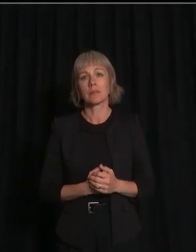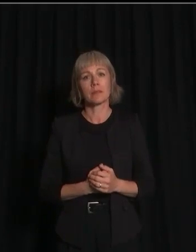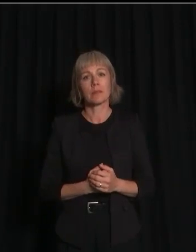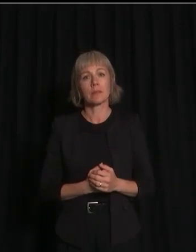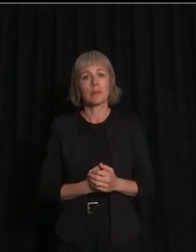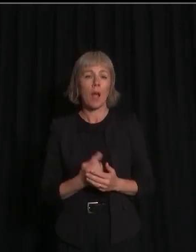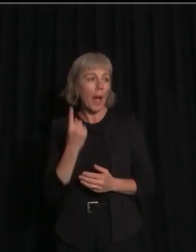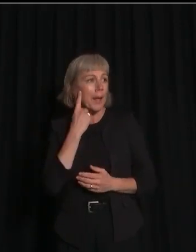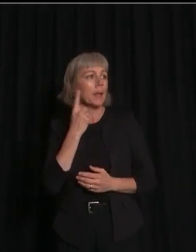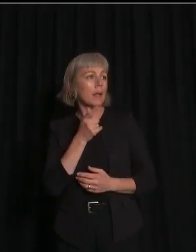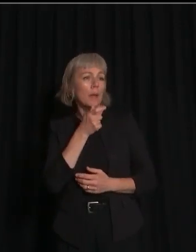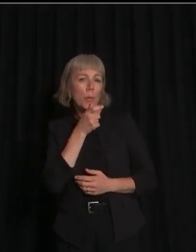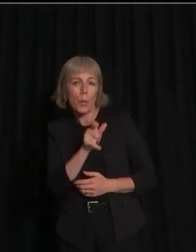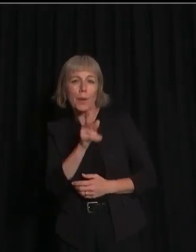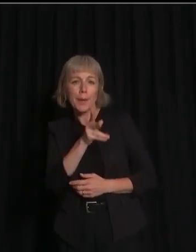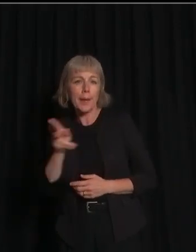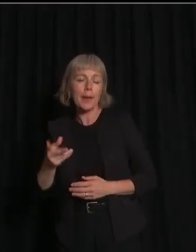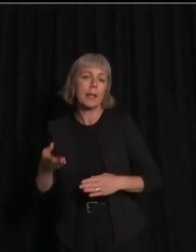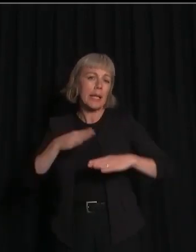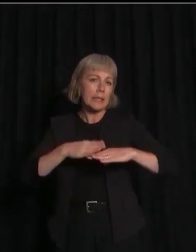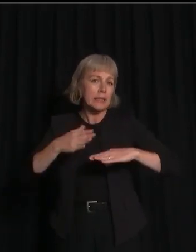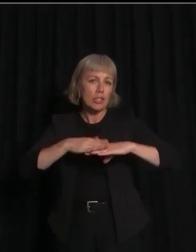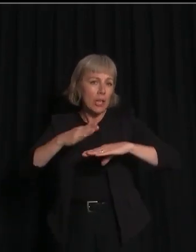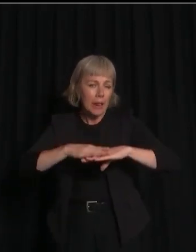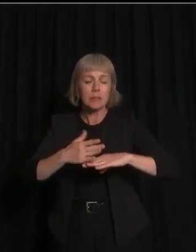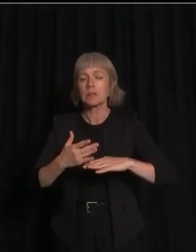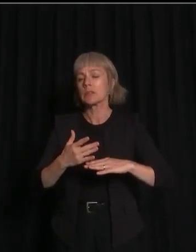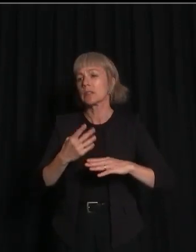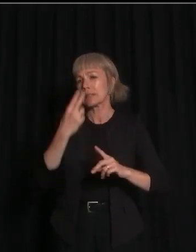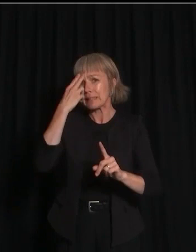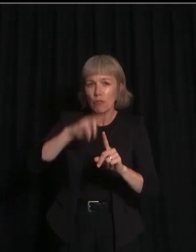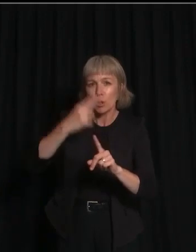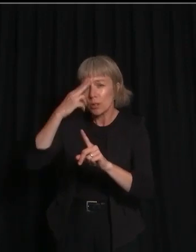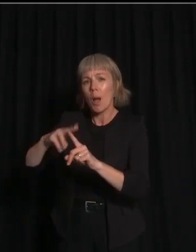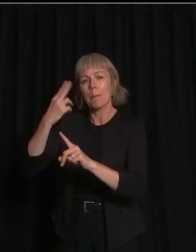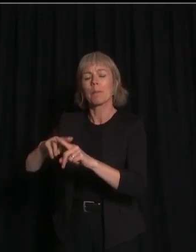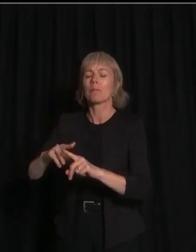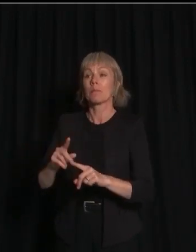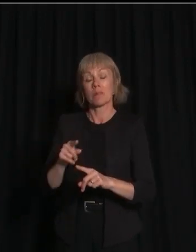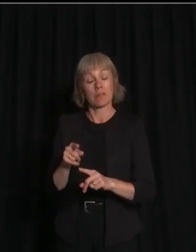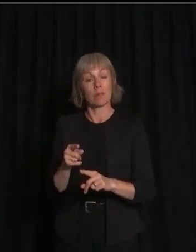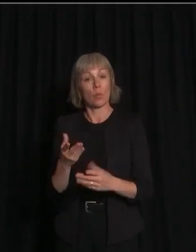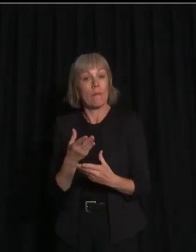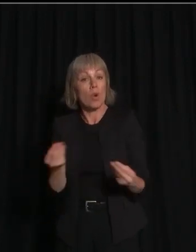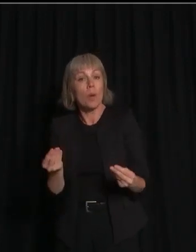hearing out intersectionalities and stereotypes. Is like it's coming from a place of not respecting the fact that people are different and wanting others to fit in somewhere.